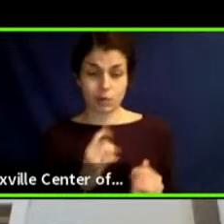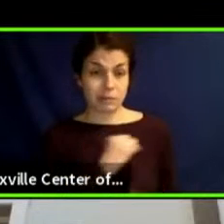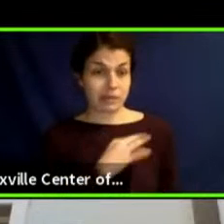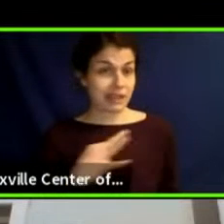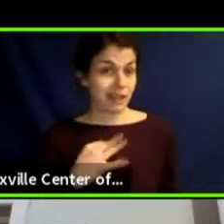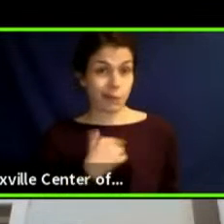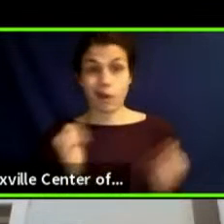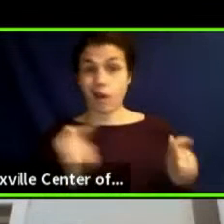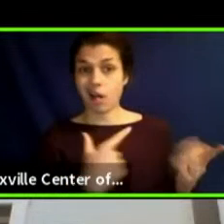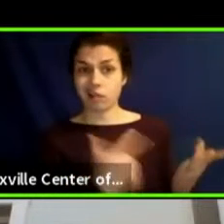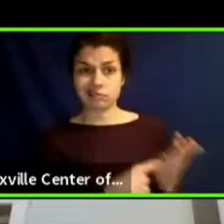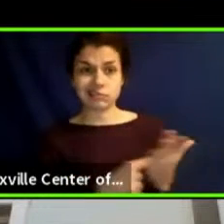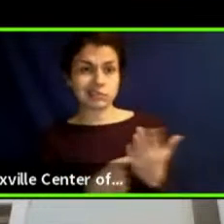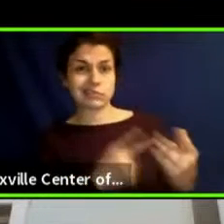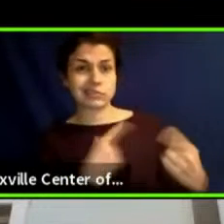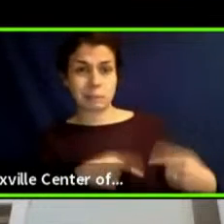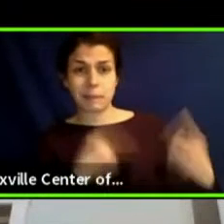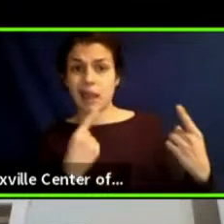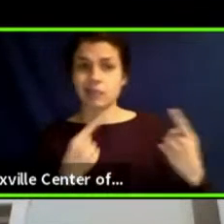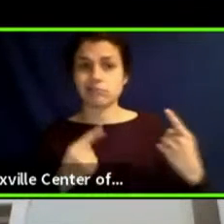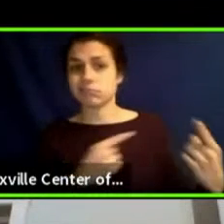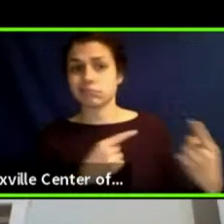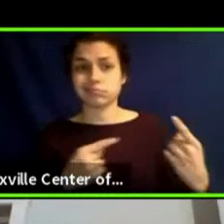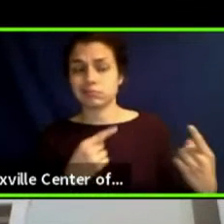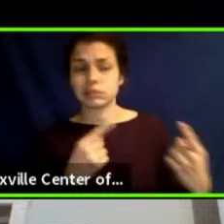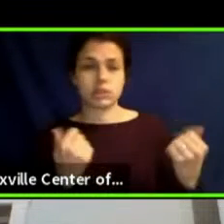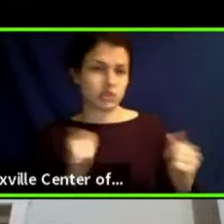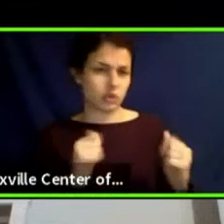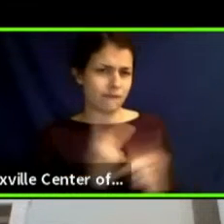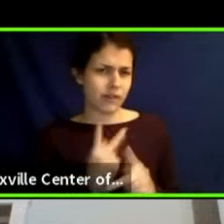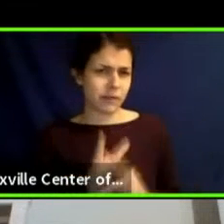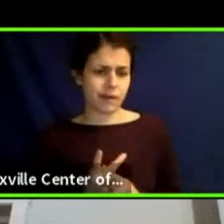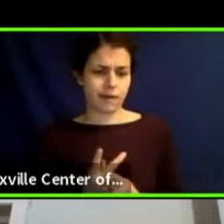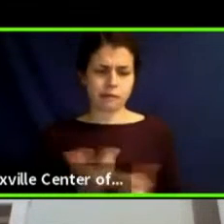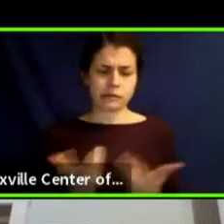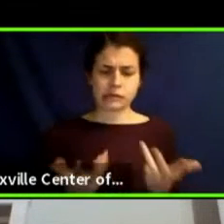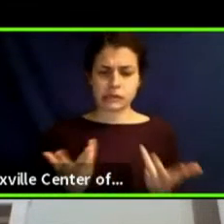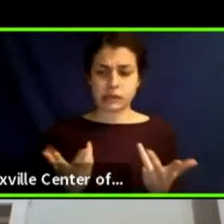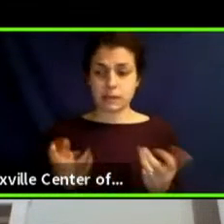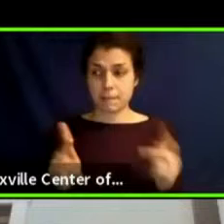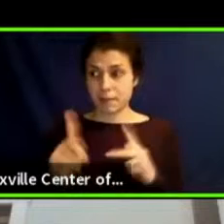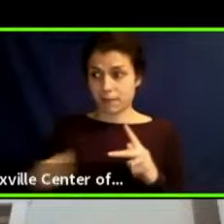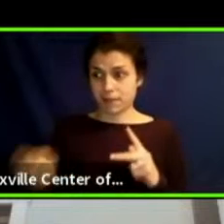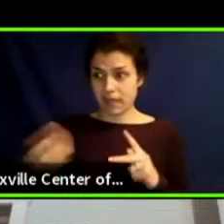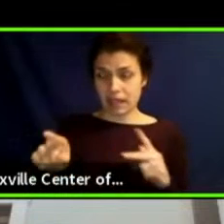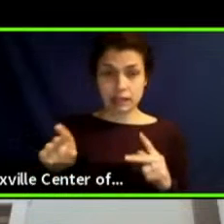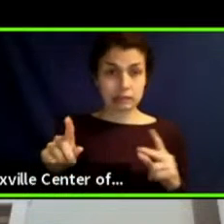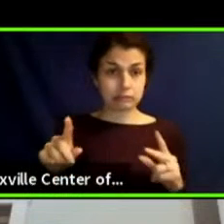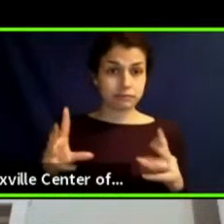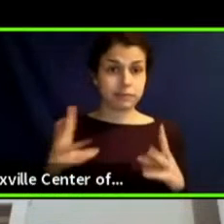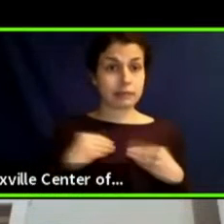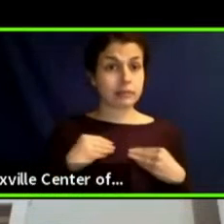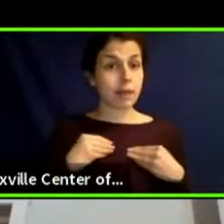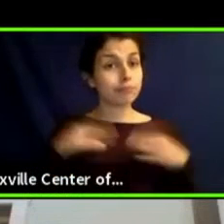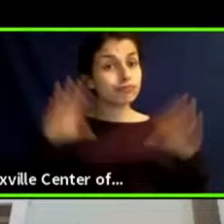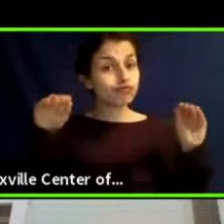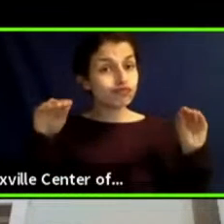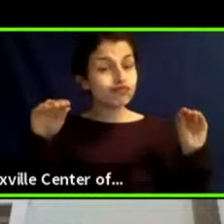that. Understanding where we are with how people are accepting regulations or